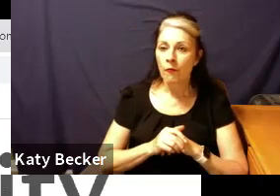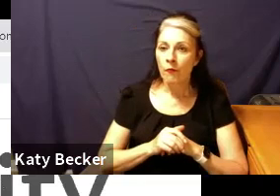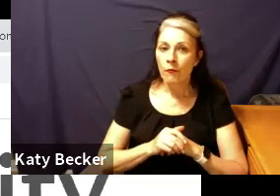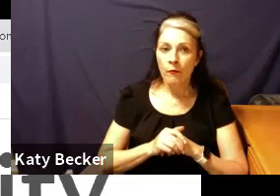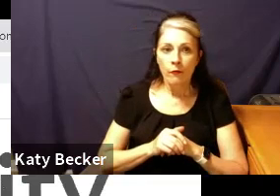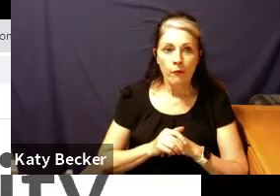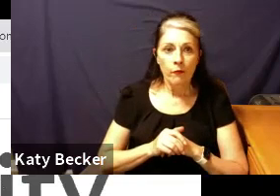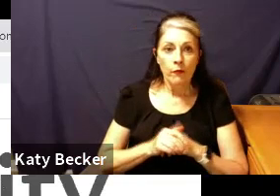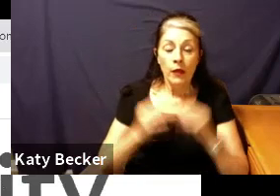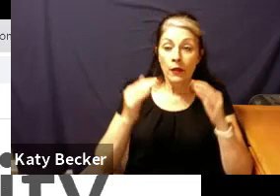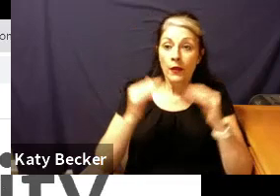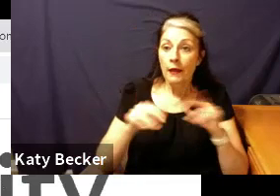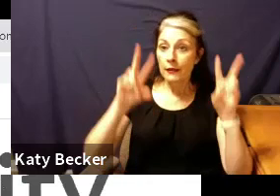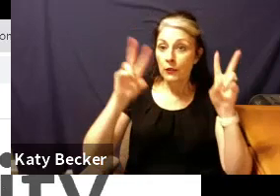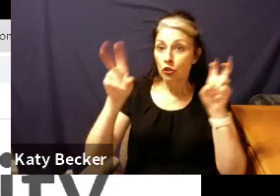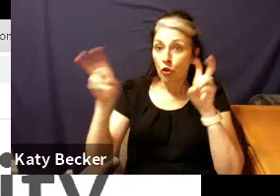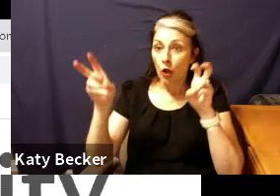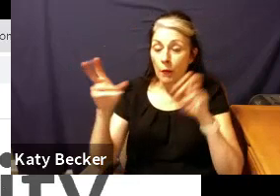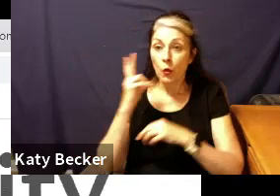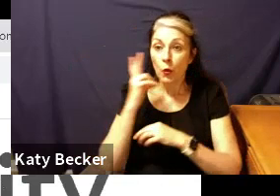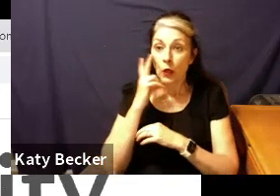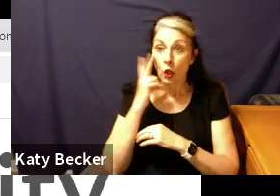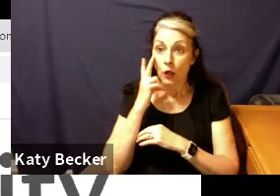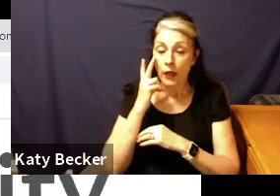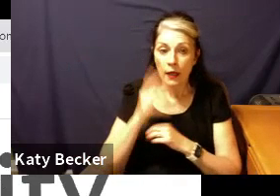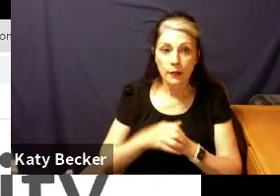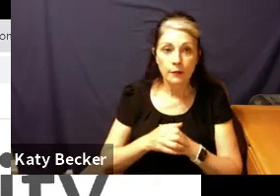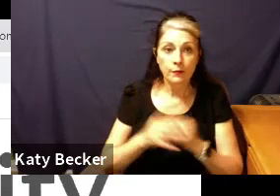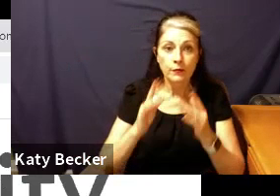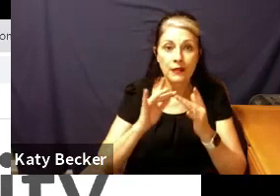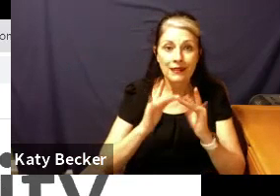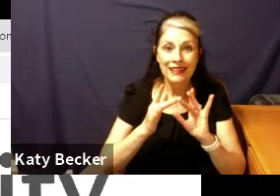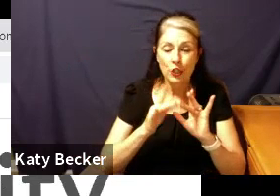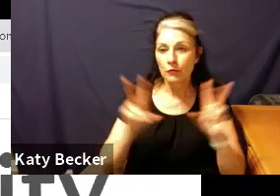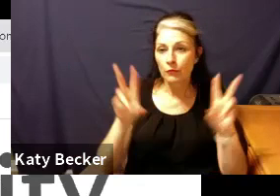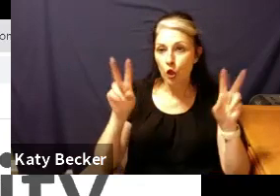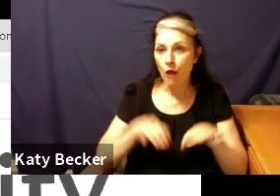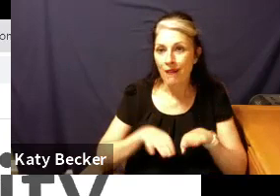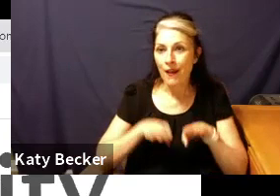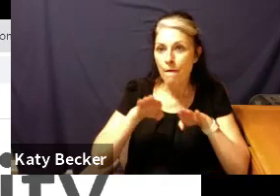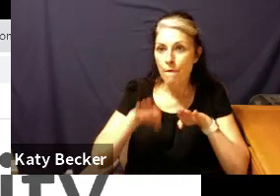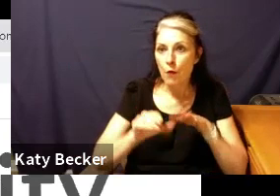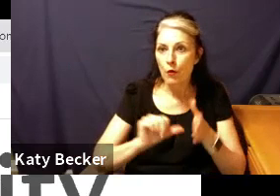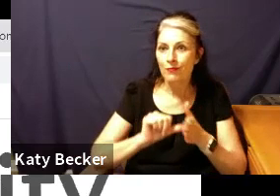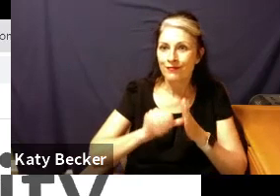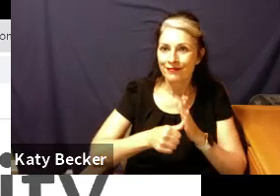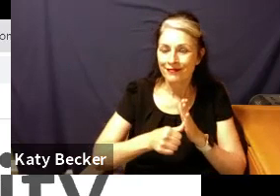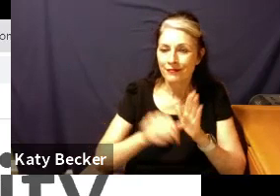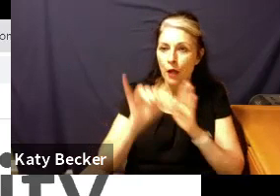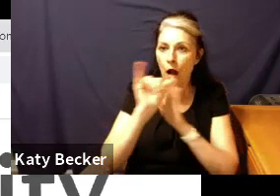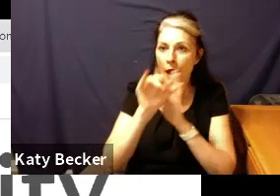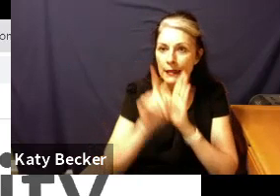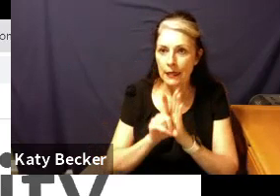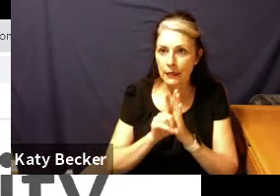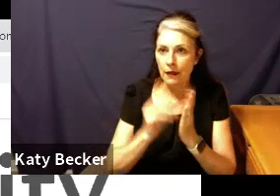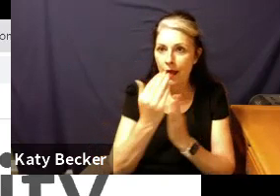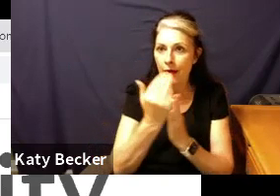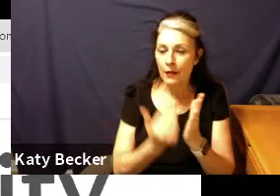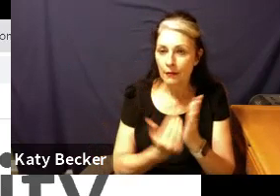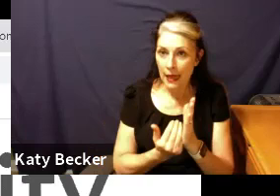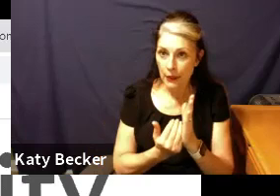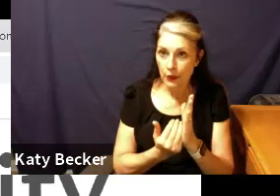All right, and the next topic that we look at is digital footprints and identity. And these lessons are centered